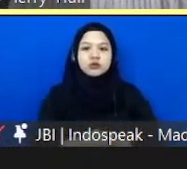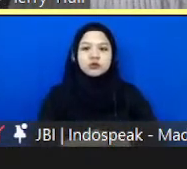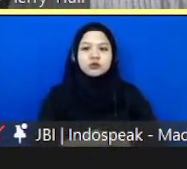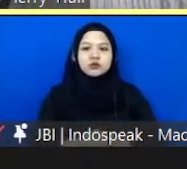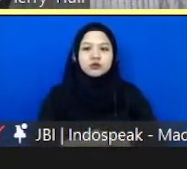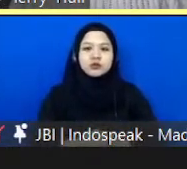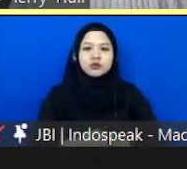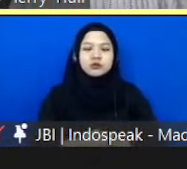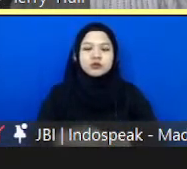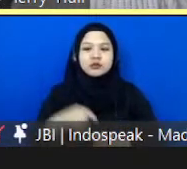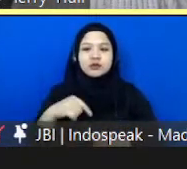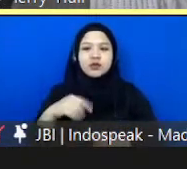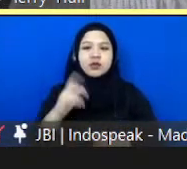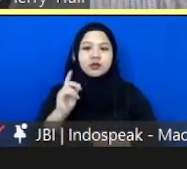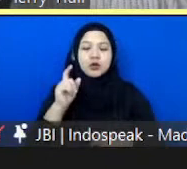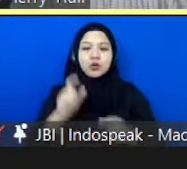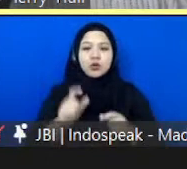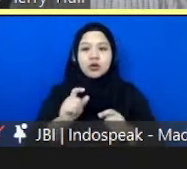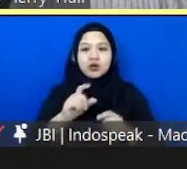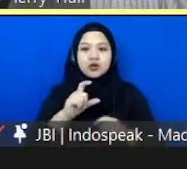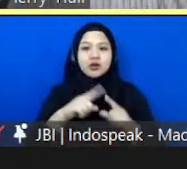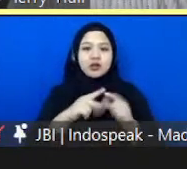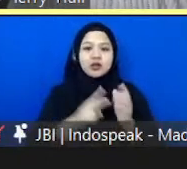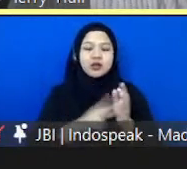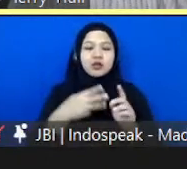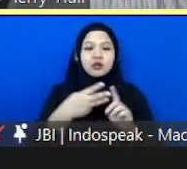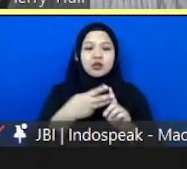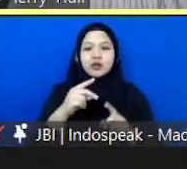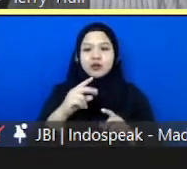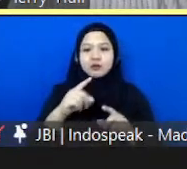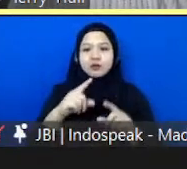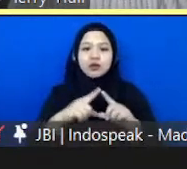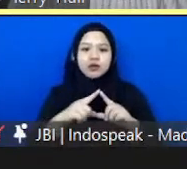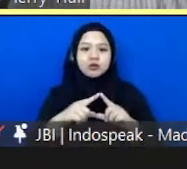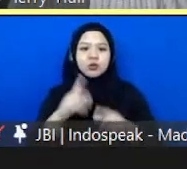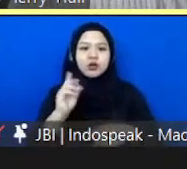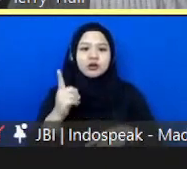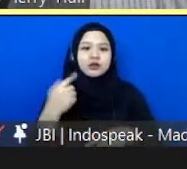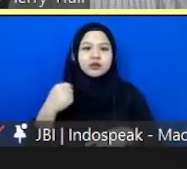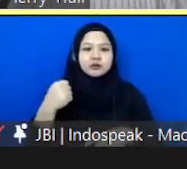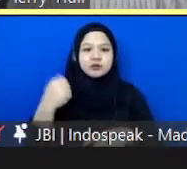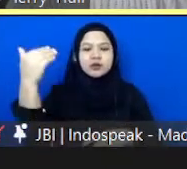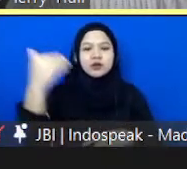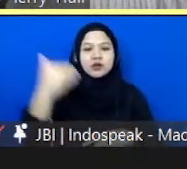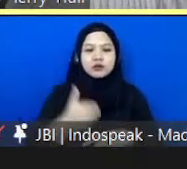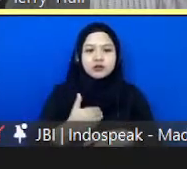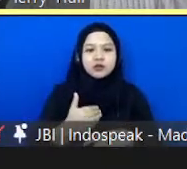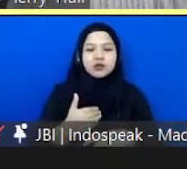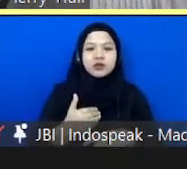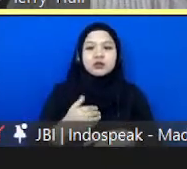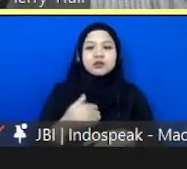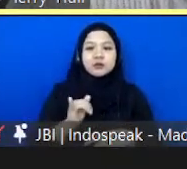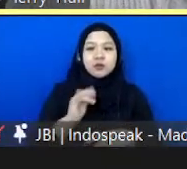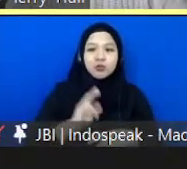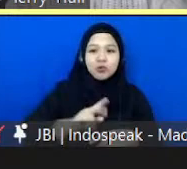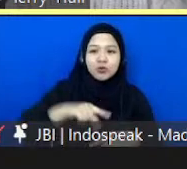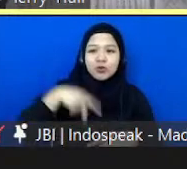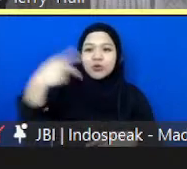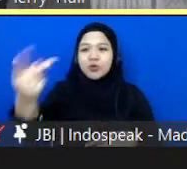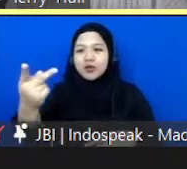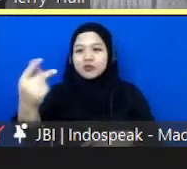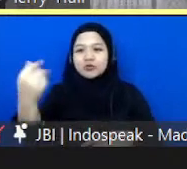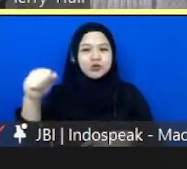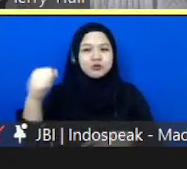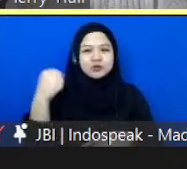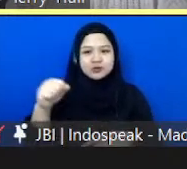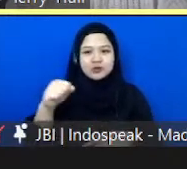one from outside of Canberra would have been able to. And even in Canberra, we're not able to go outside of our houses.